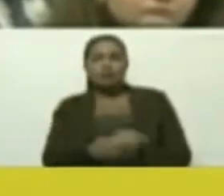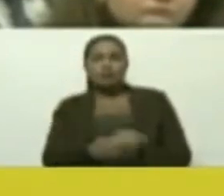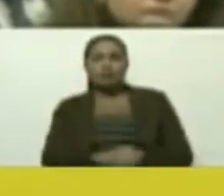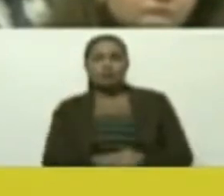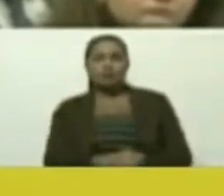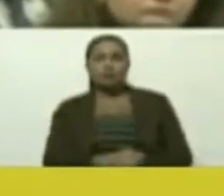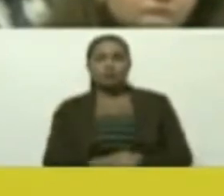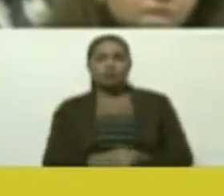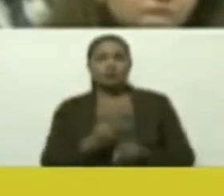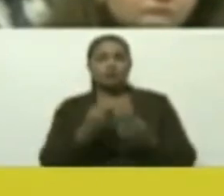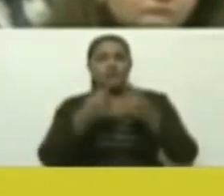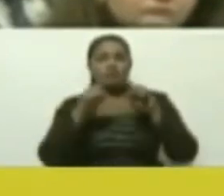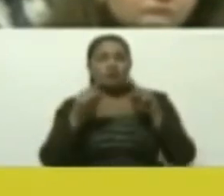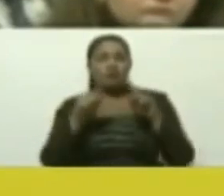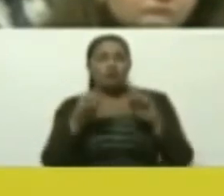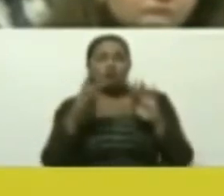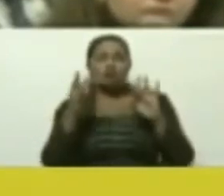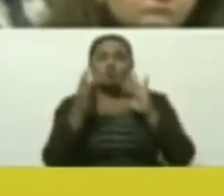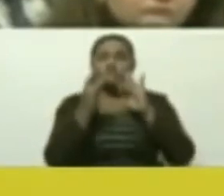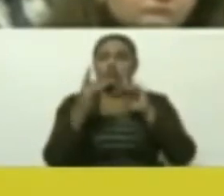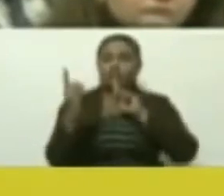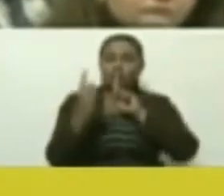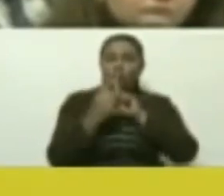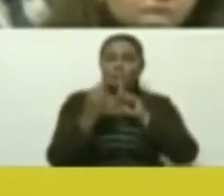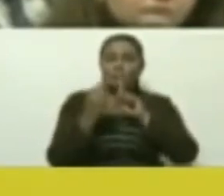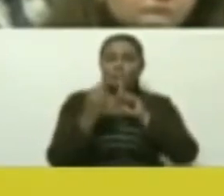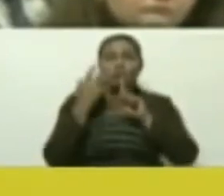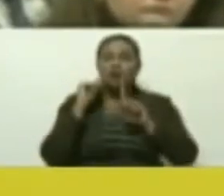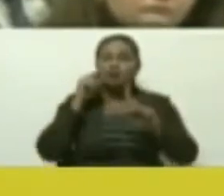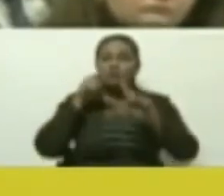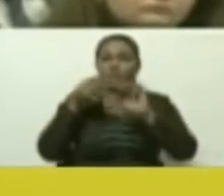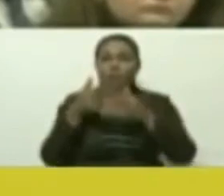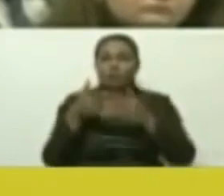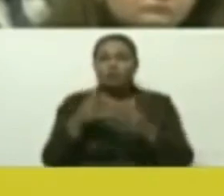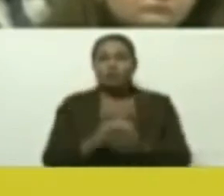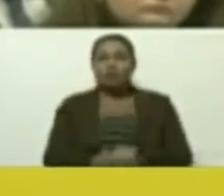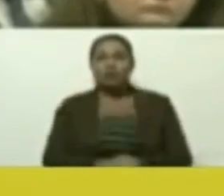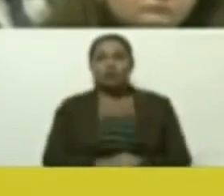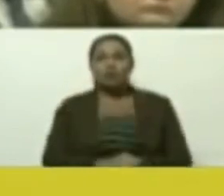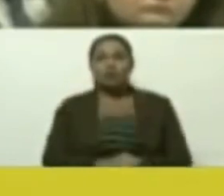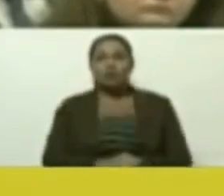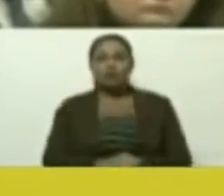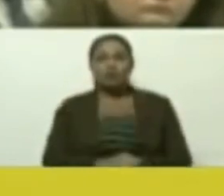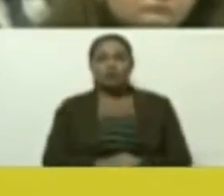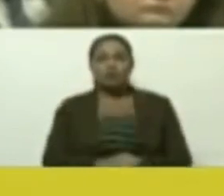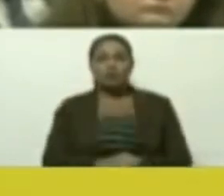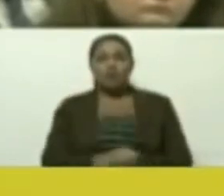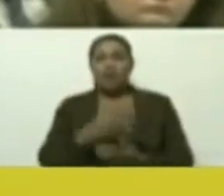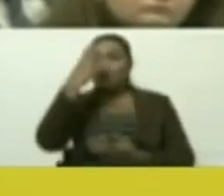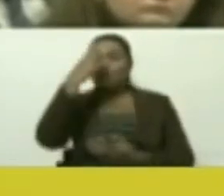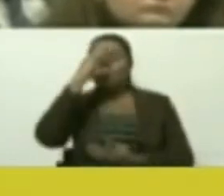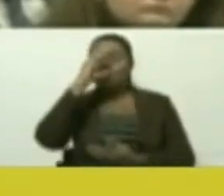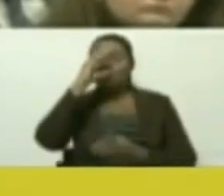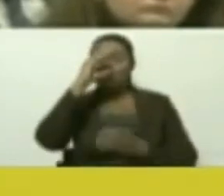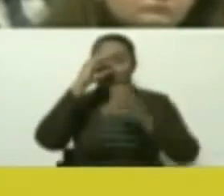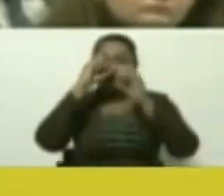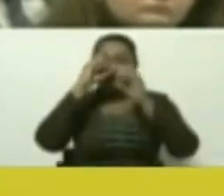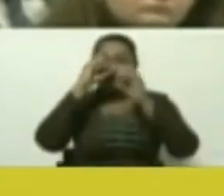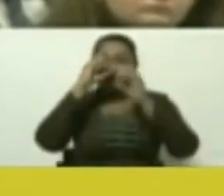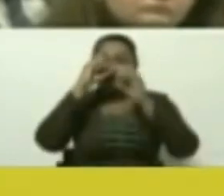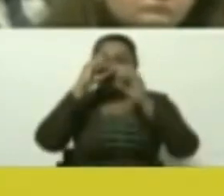With which countries have you have made contact regarding